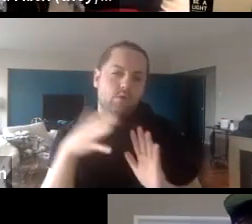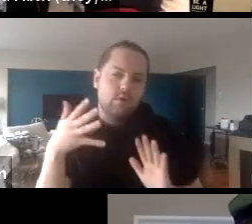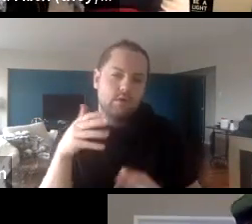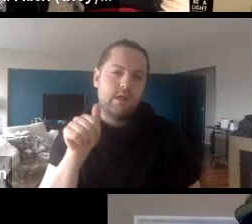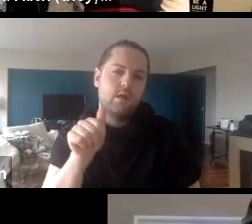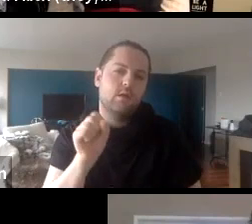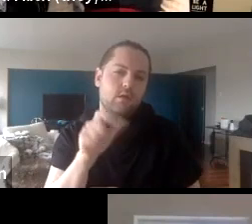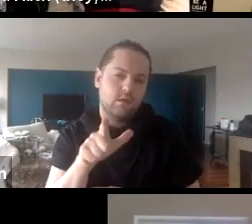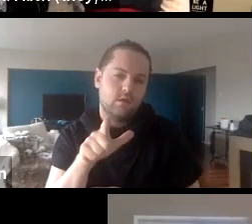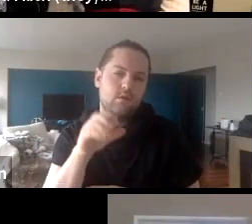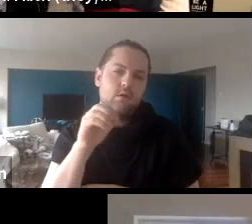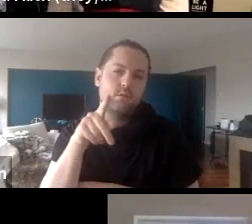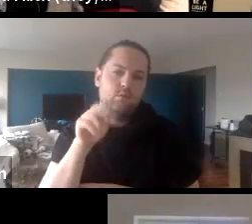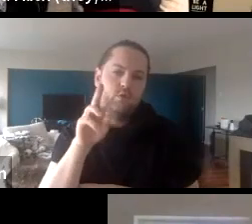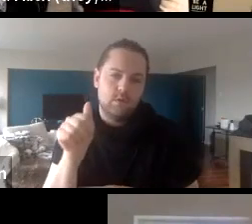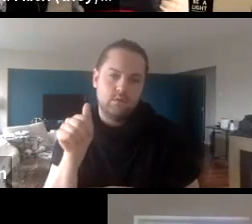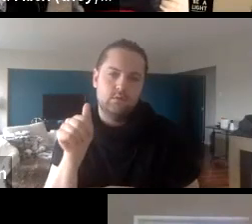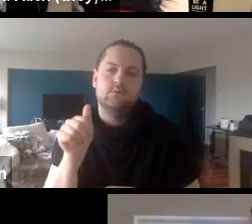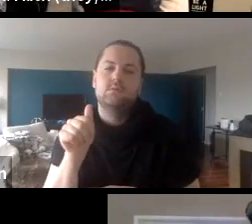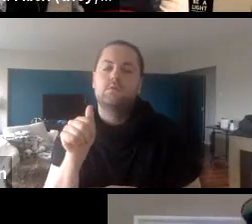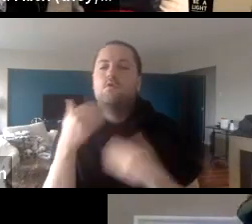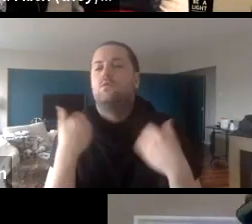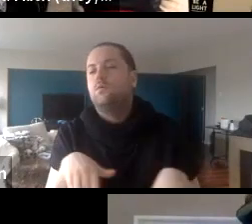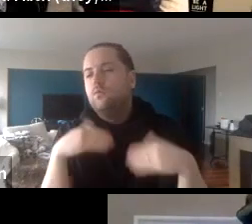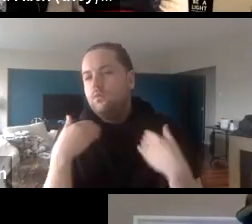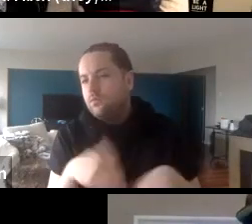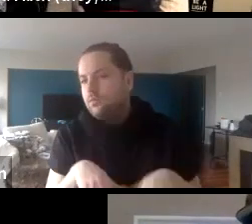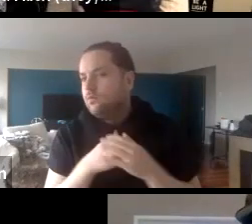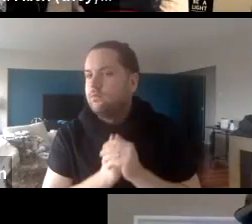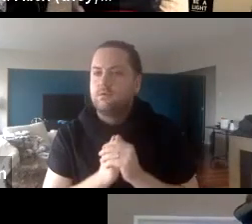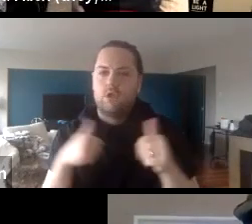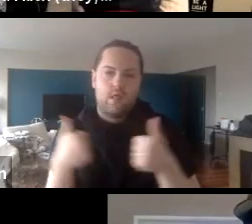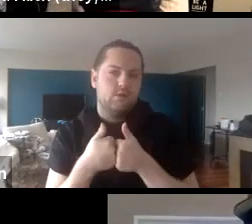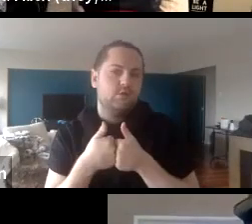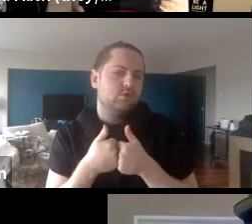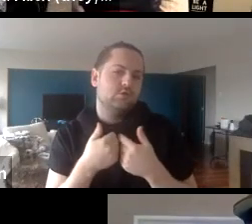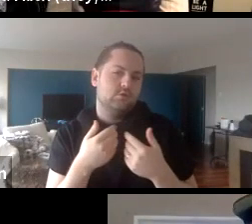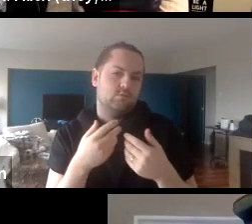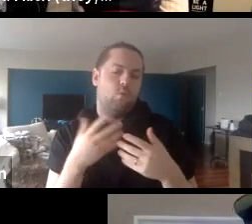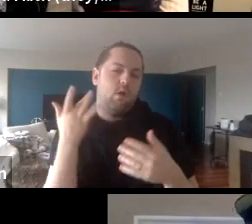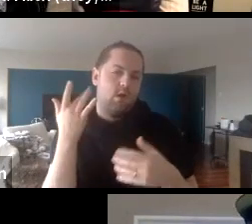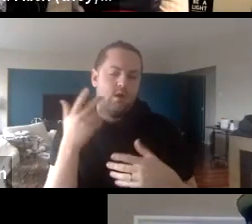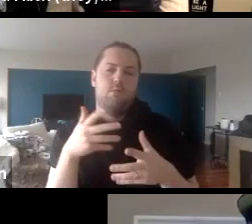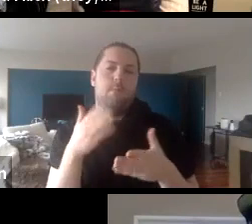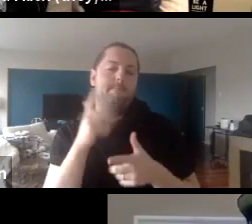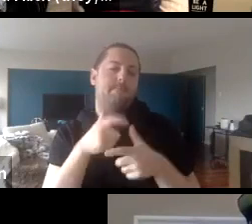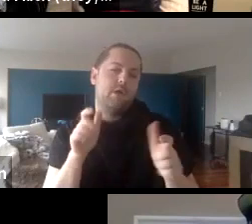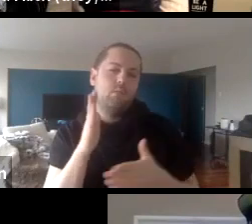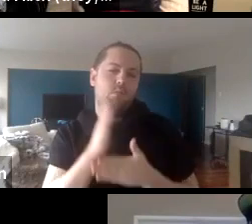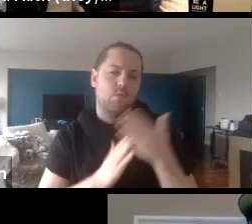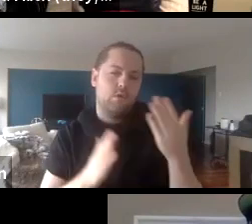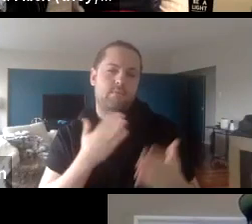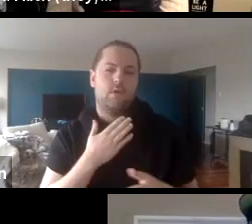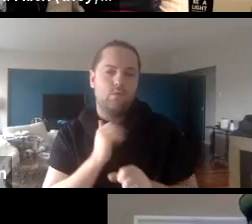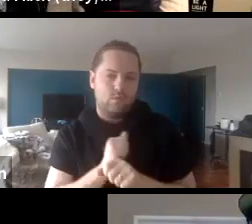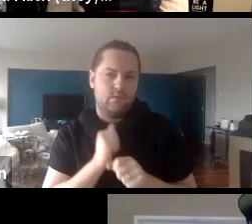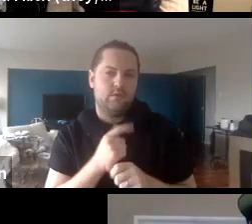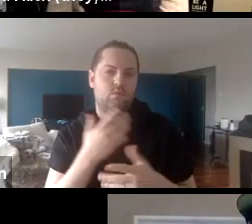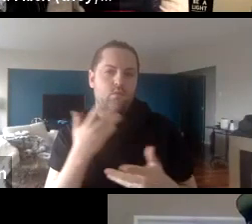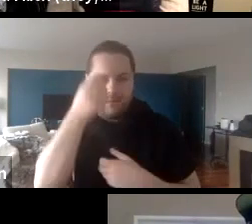recently just said, what I'll be talking about really is I've been working on a project with my ASL opera, and it has